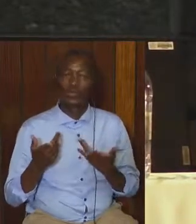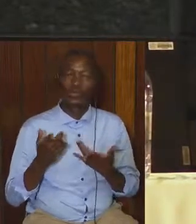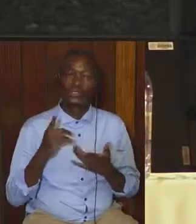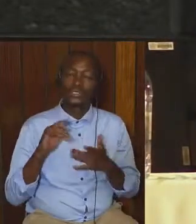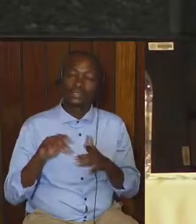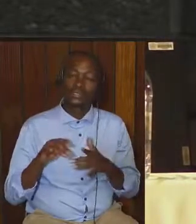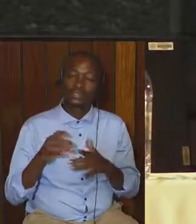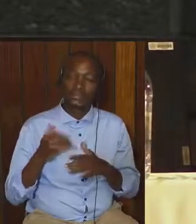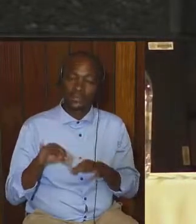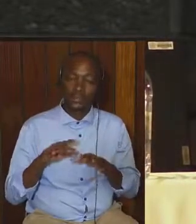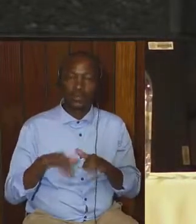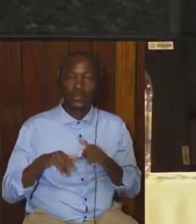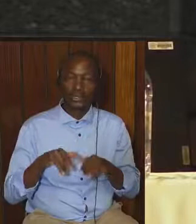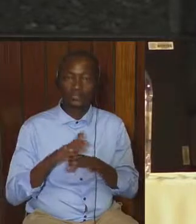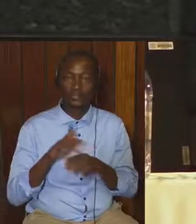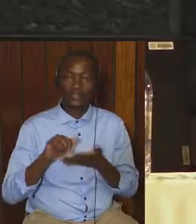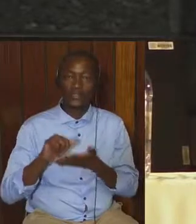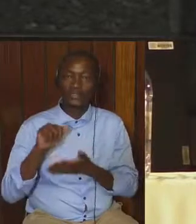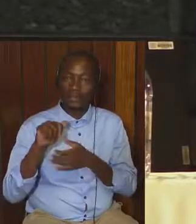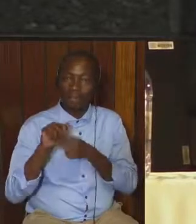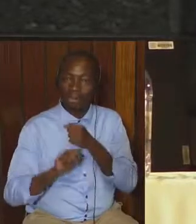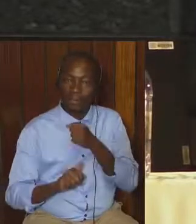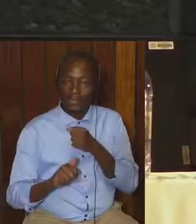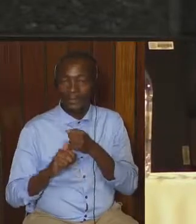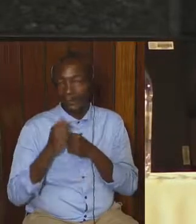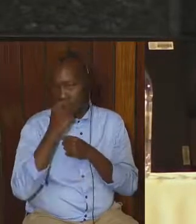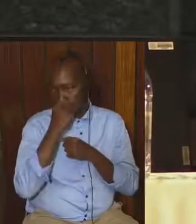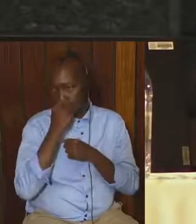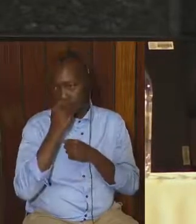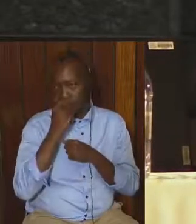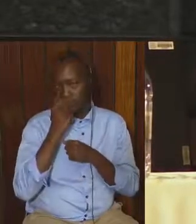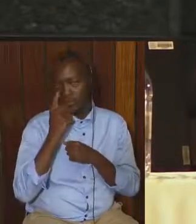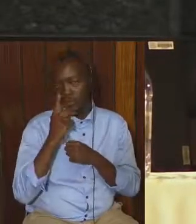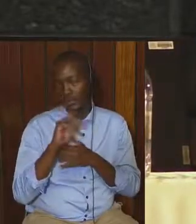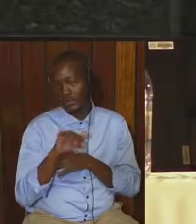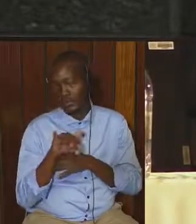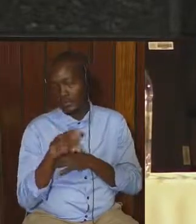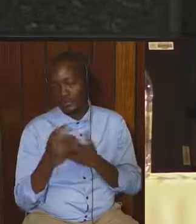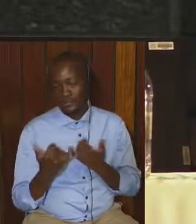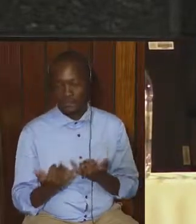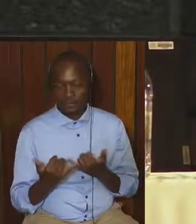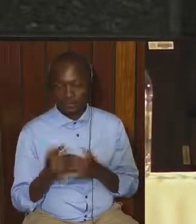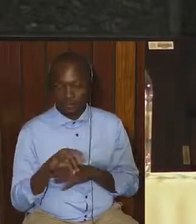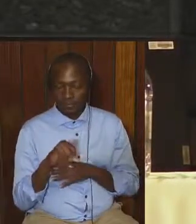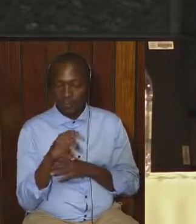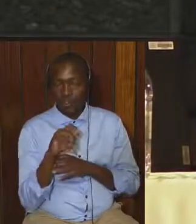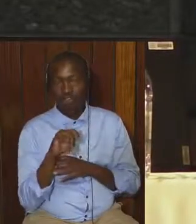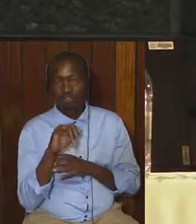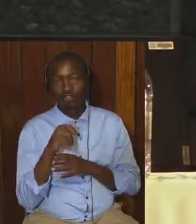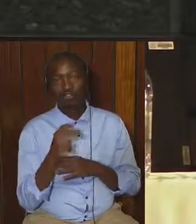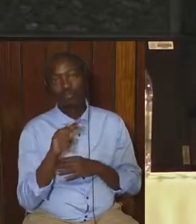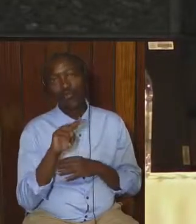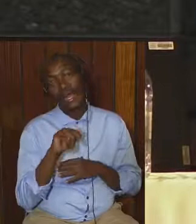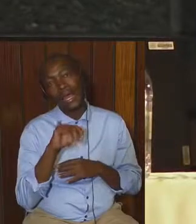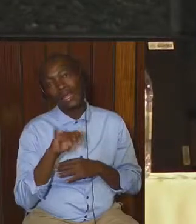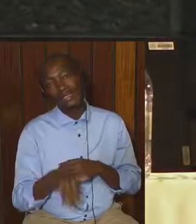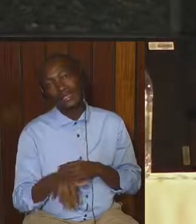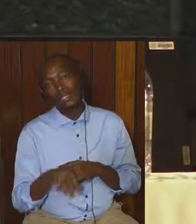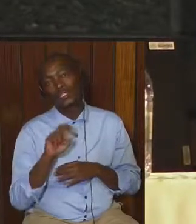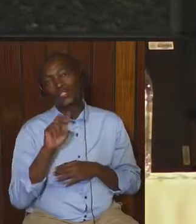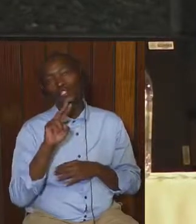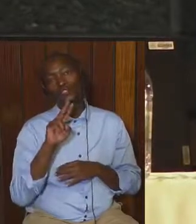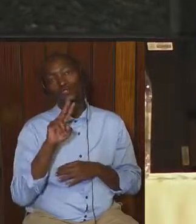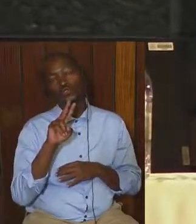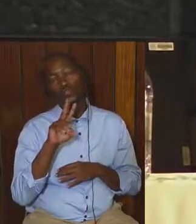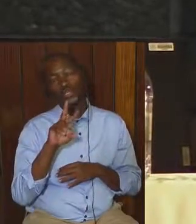anticipating 16 months, which is, when you look at the current time, it's July 2023. That is in the